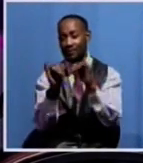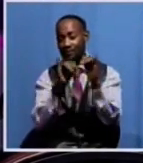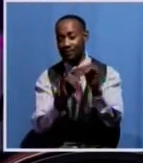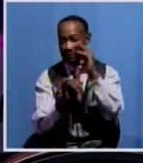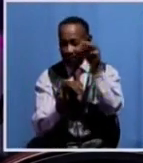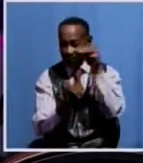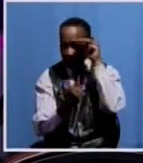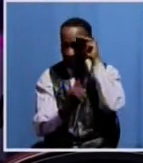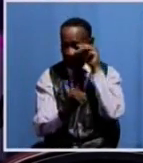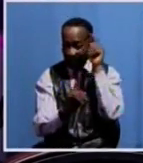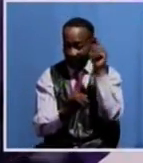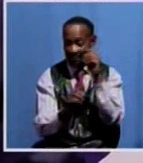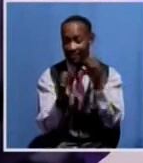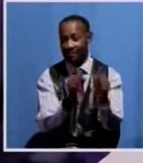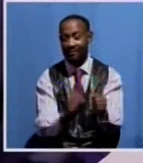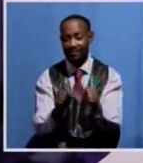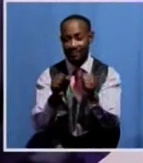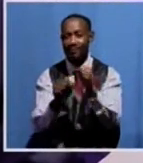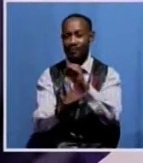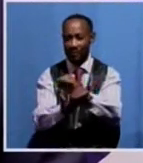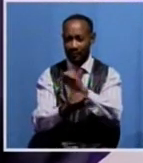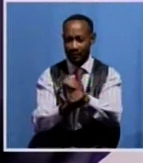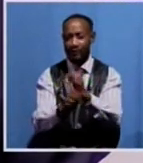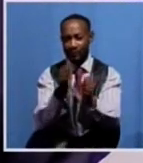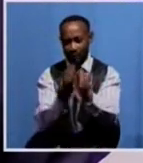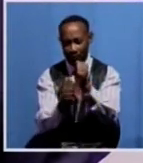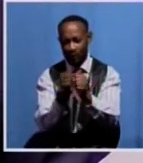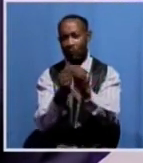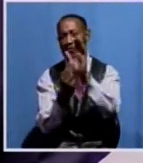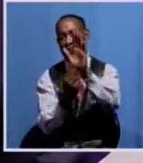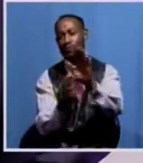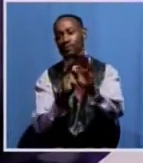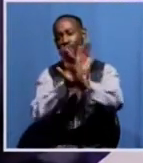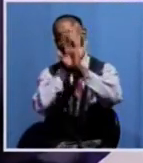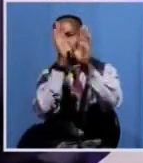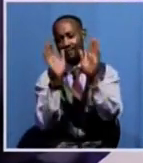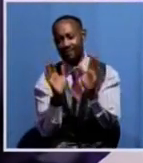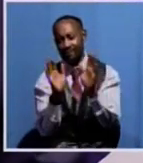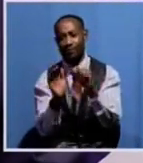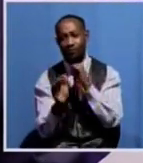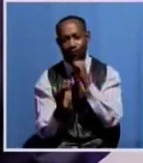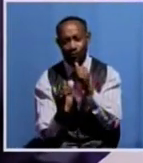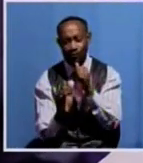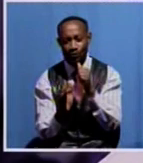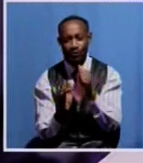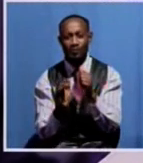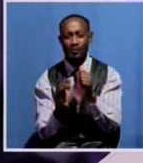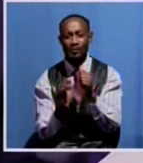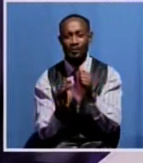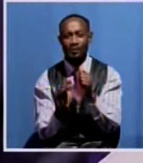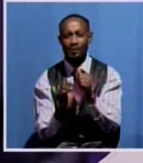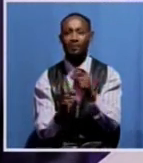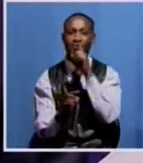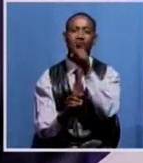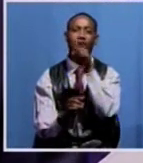work on is a system that will be transparent so that I don't end up with people screaming and yelling that we